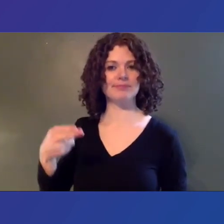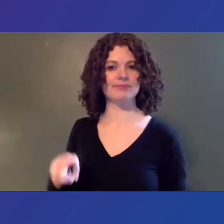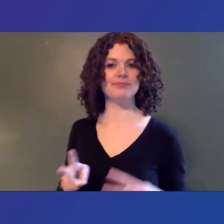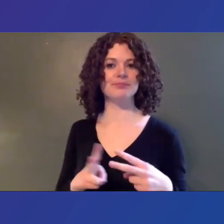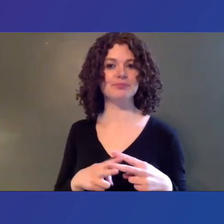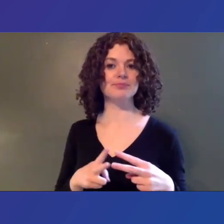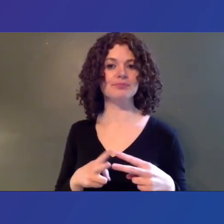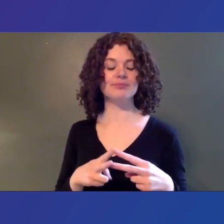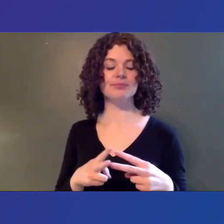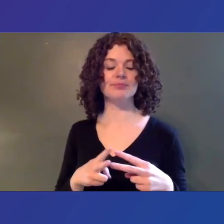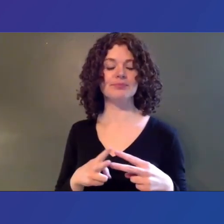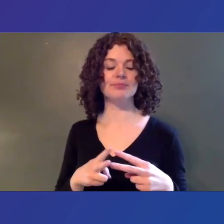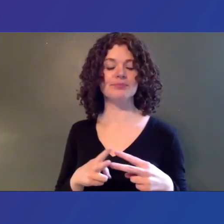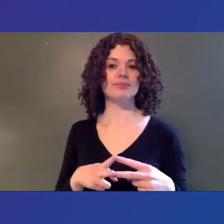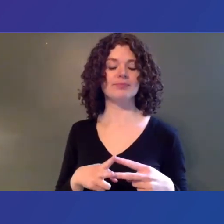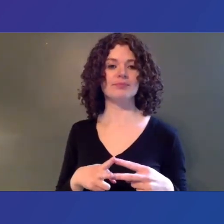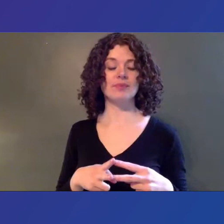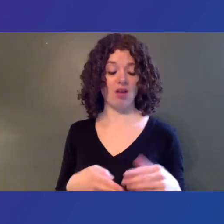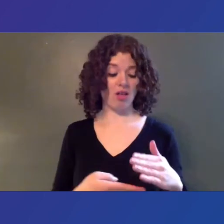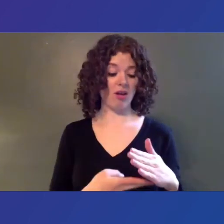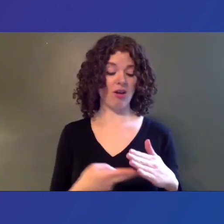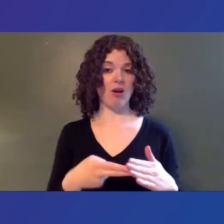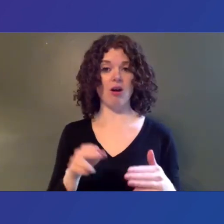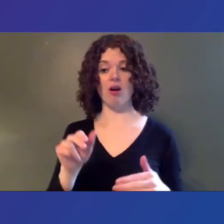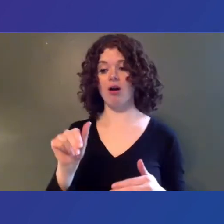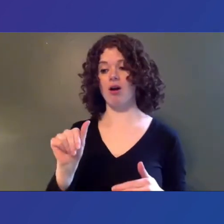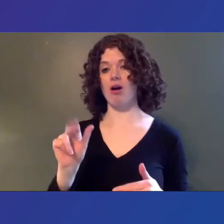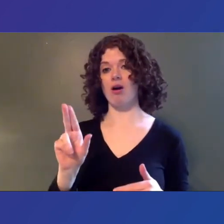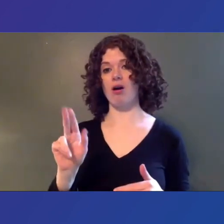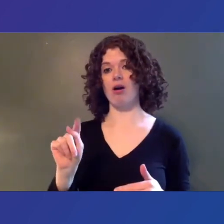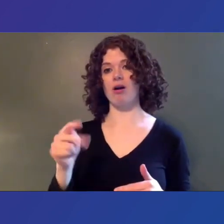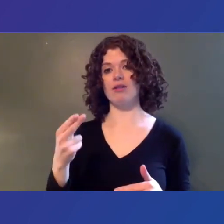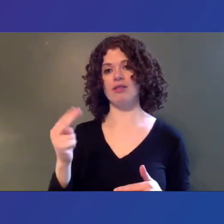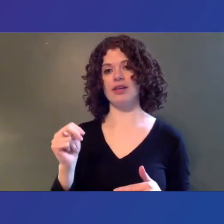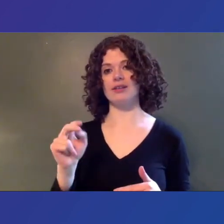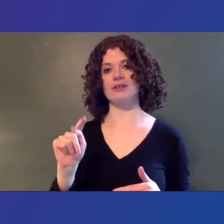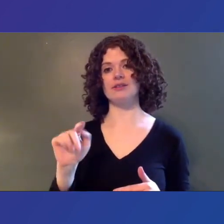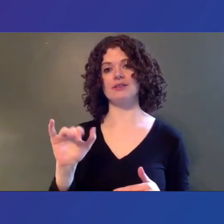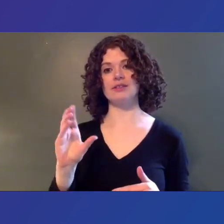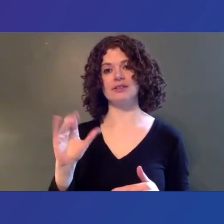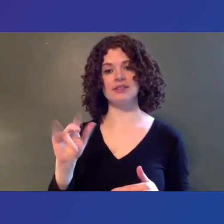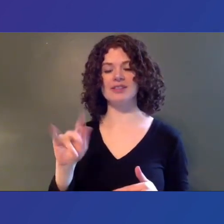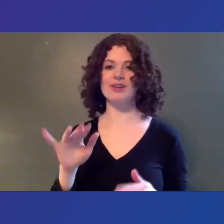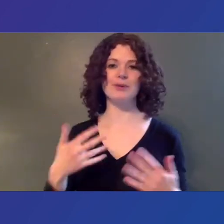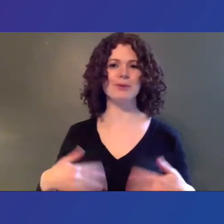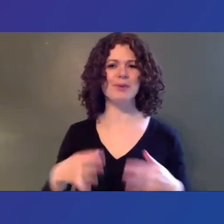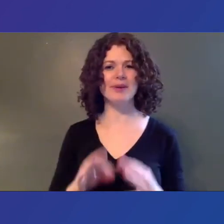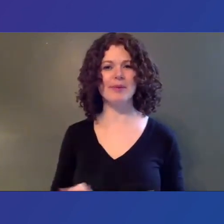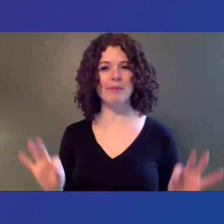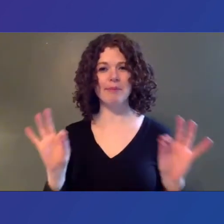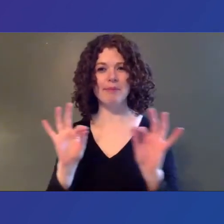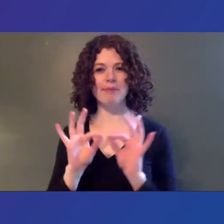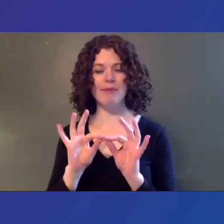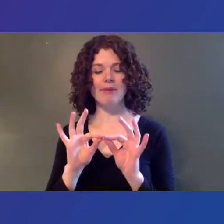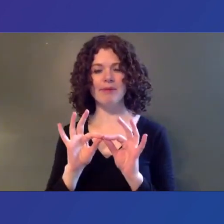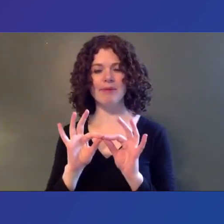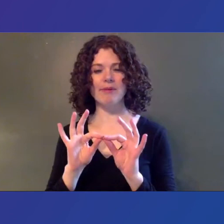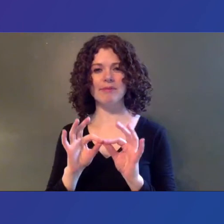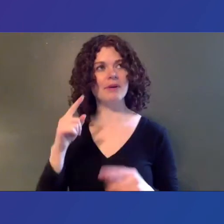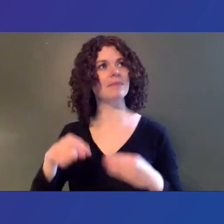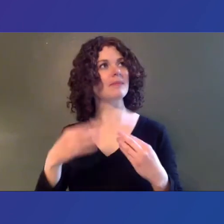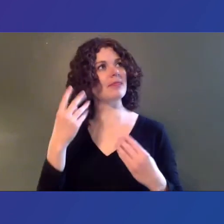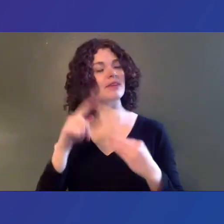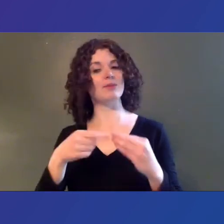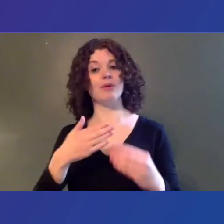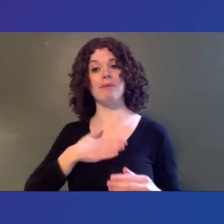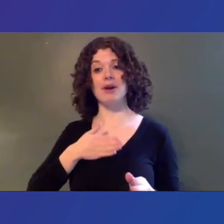You know, the authenticity is such an important thing. Just thinking of my own trajectory in my career, of knowing who you